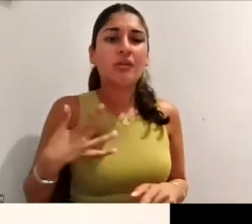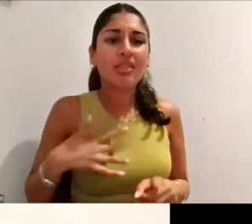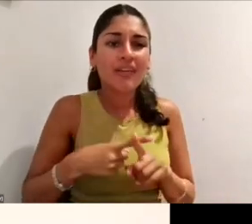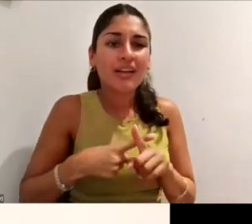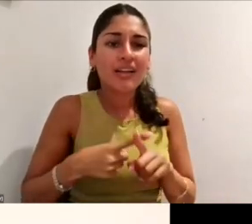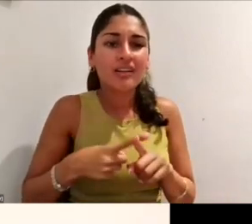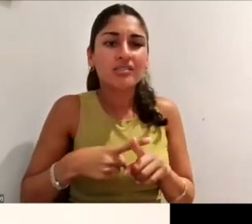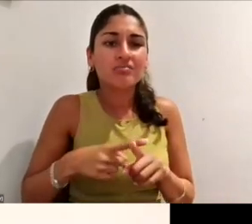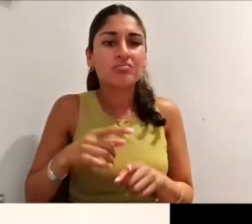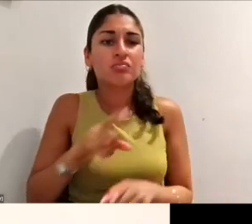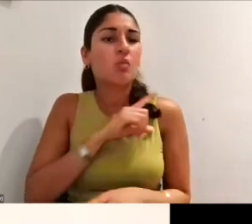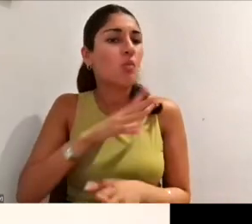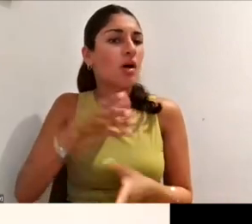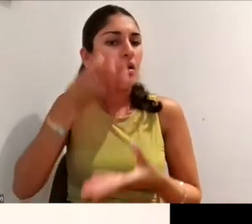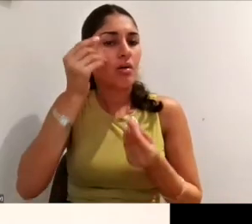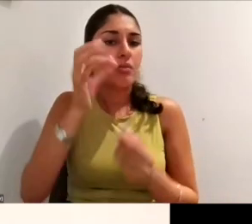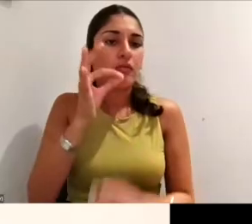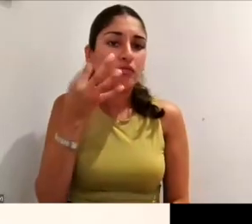Spanish.